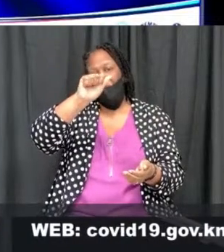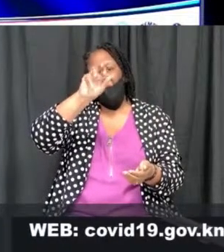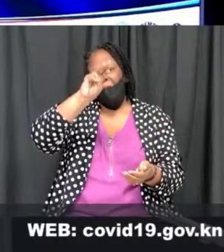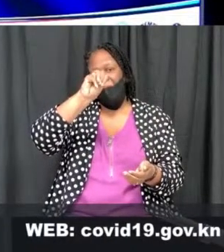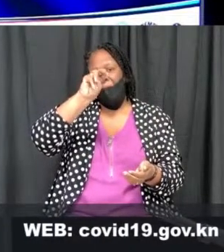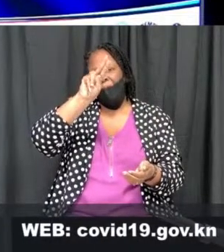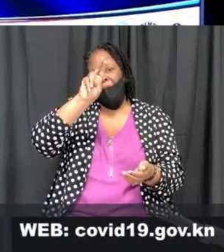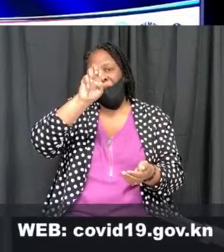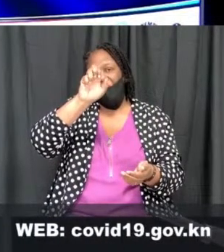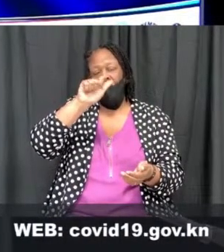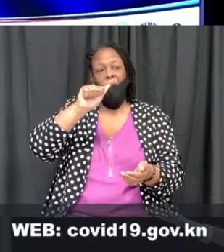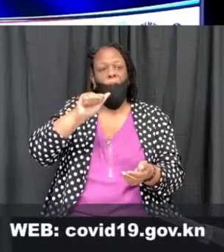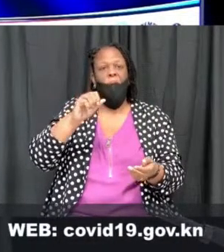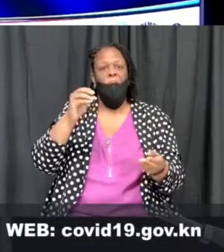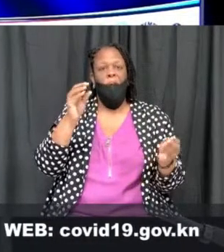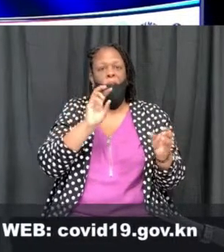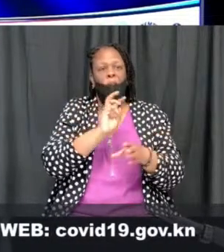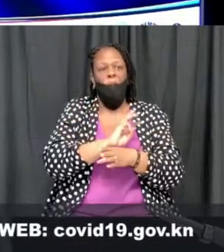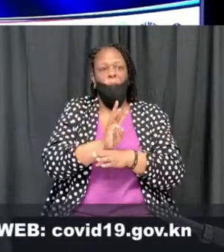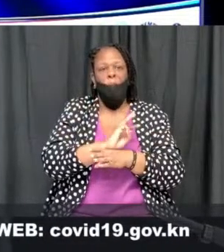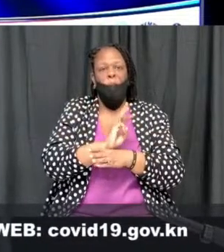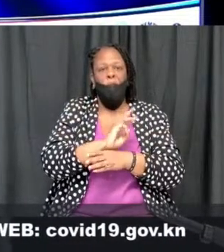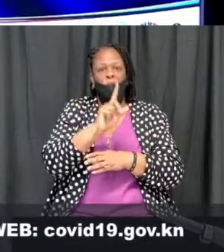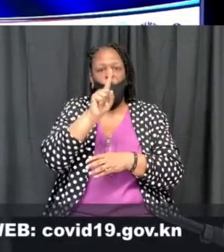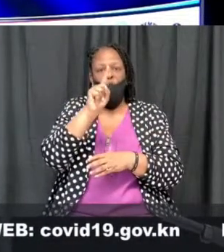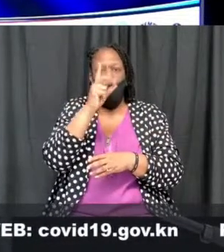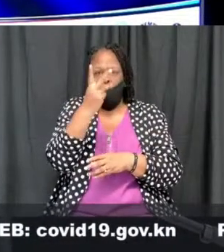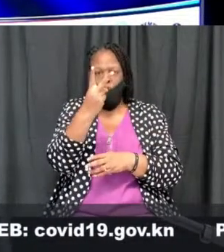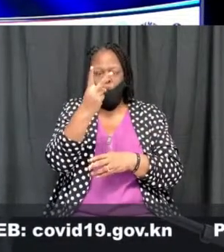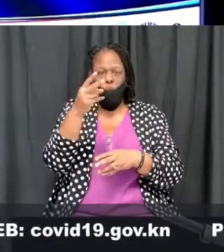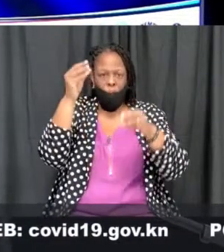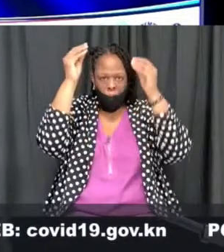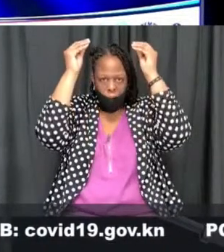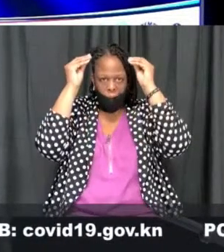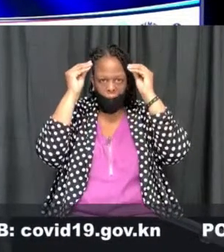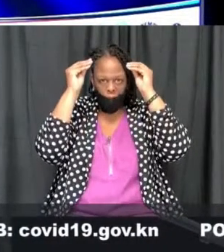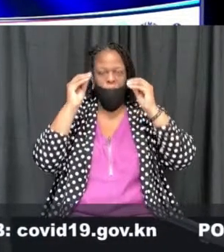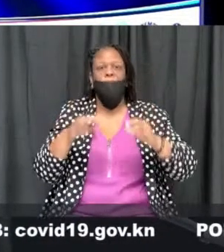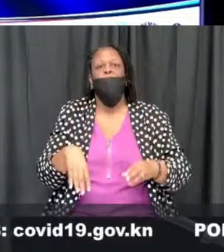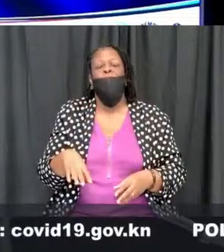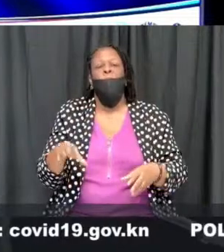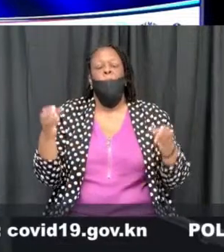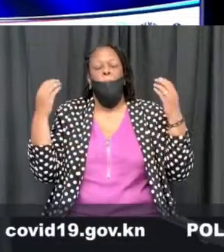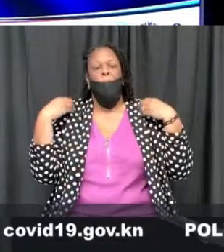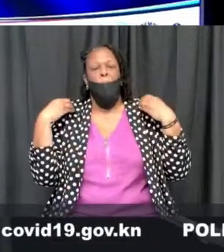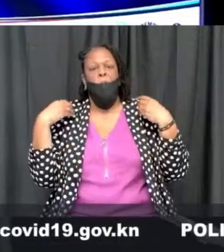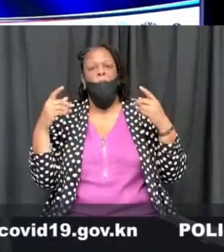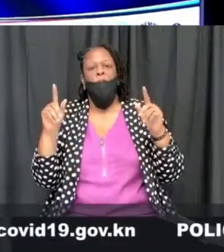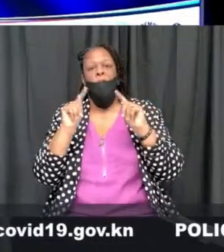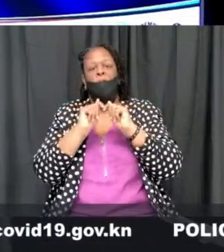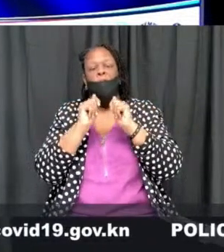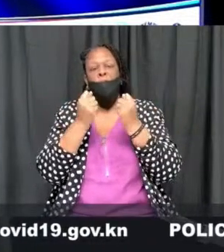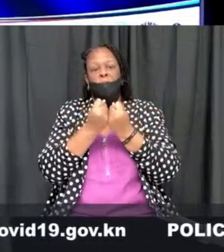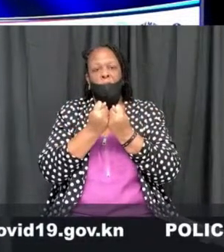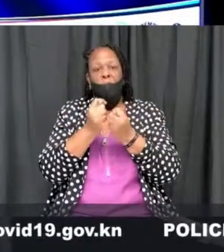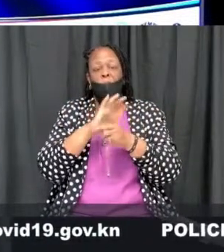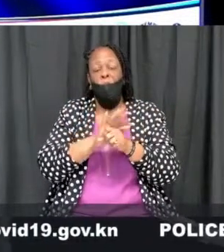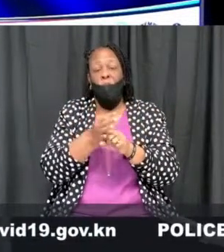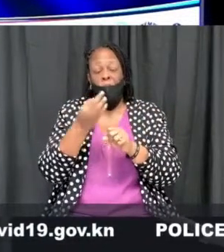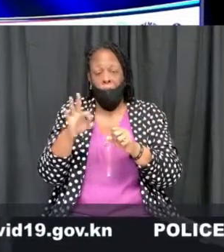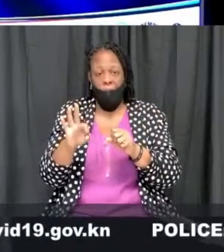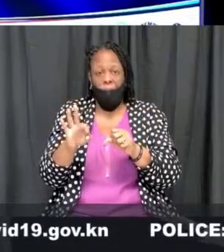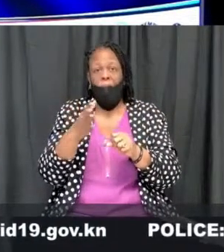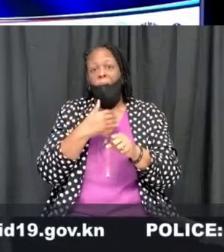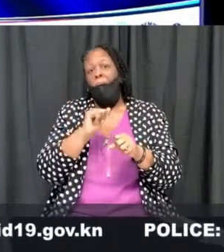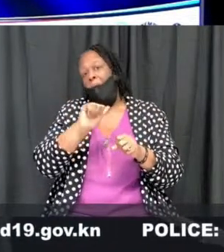Disaster Coordinator, and he's also the chair of the National COVID-19 Task Force. Thank you very